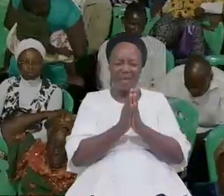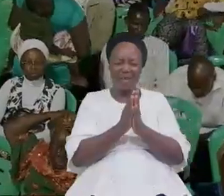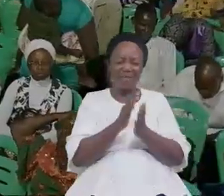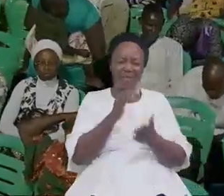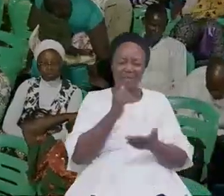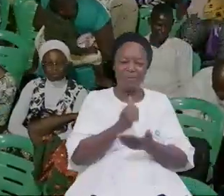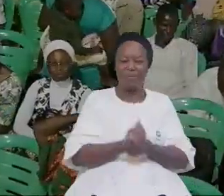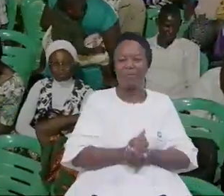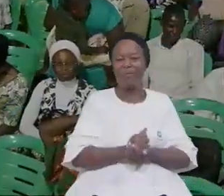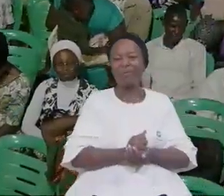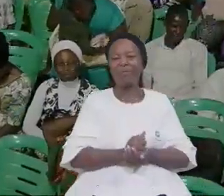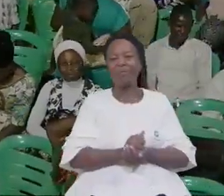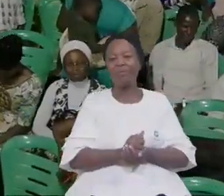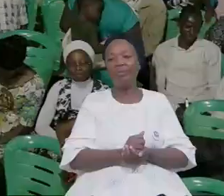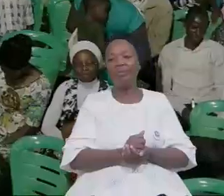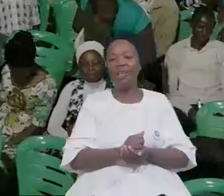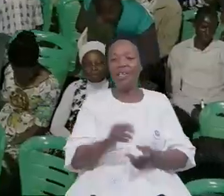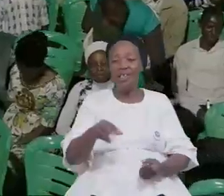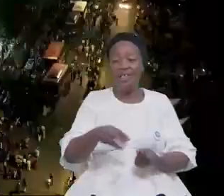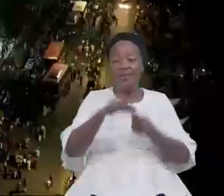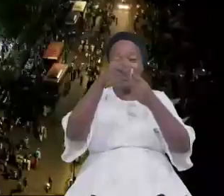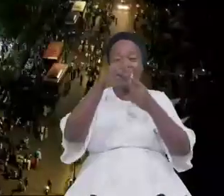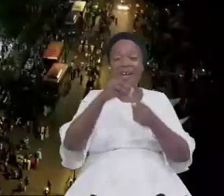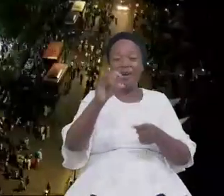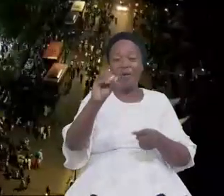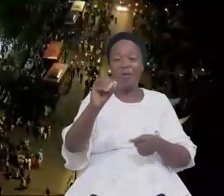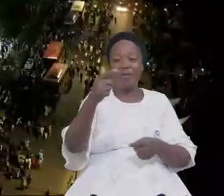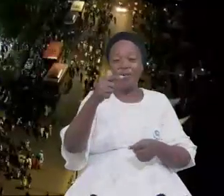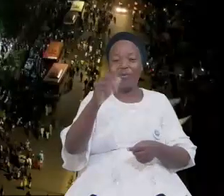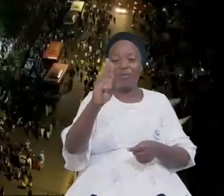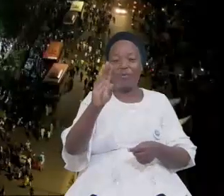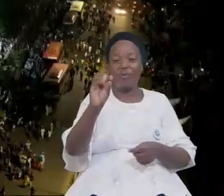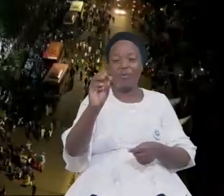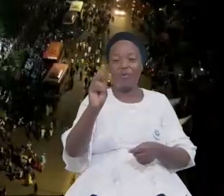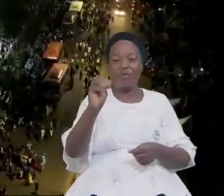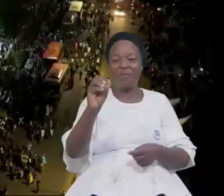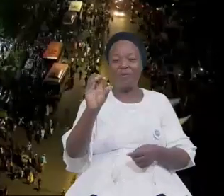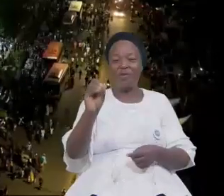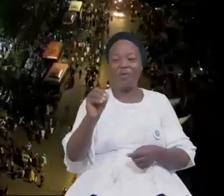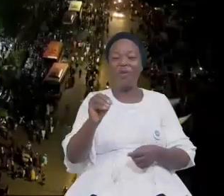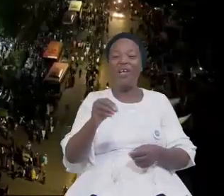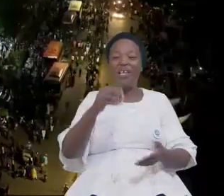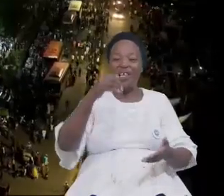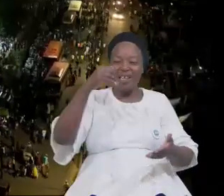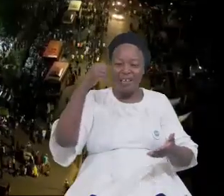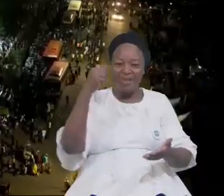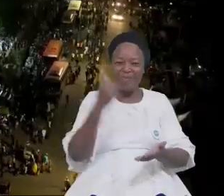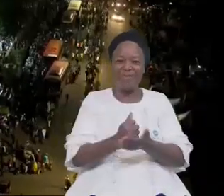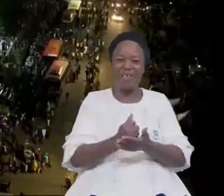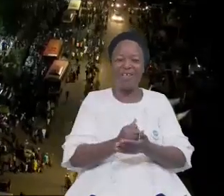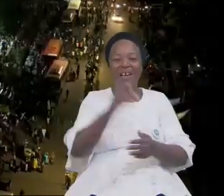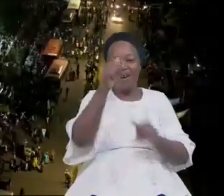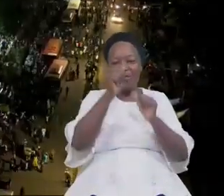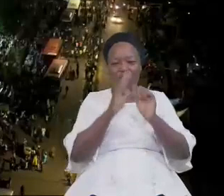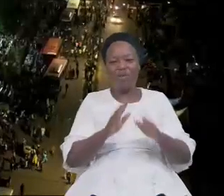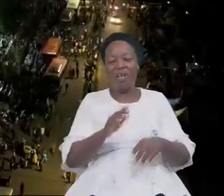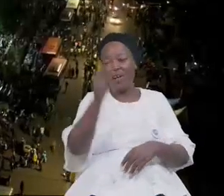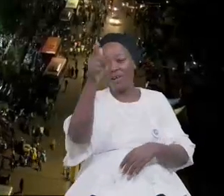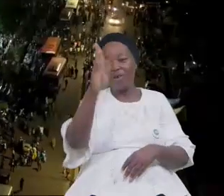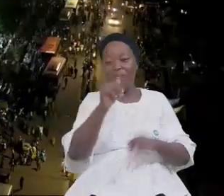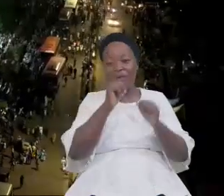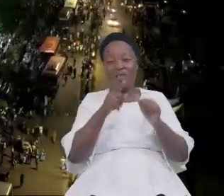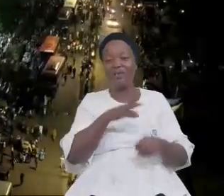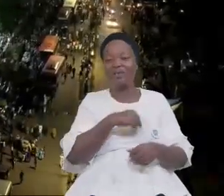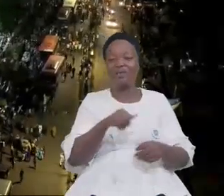Special Ogbomosho amen. God bless you. Keep on standing. We call on